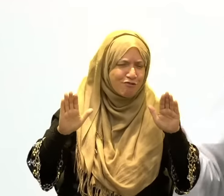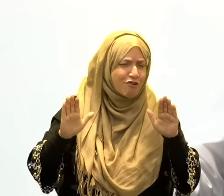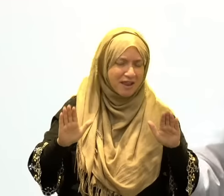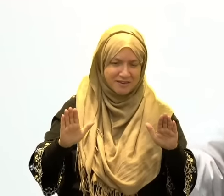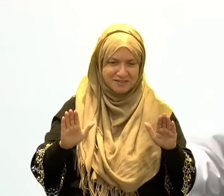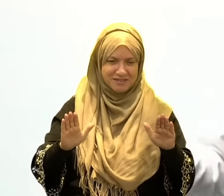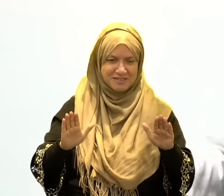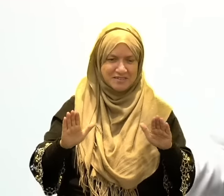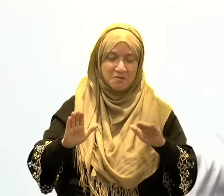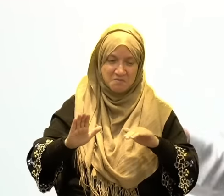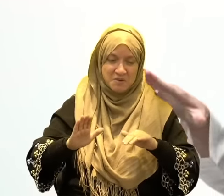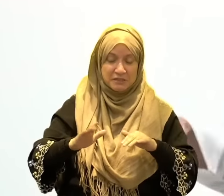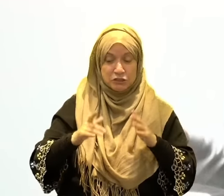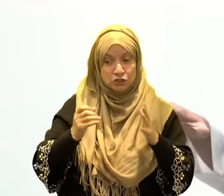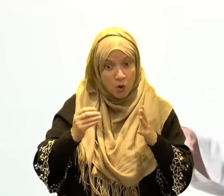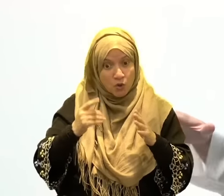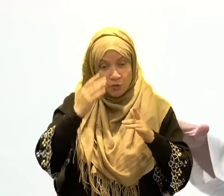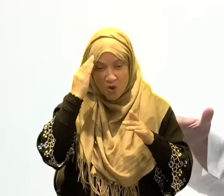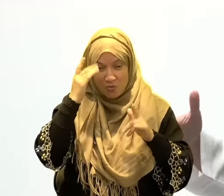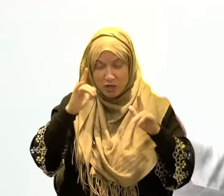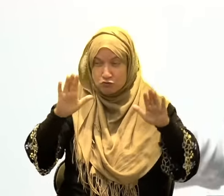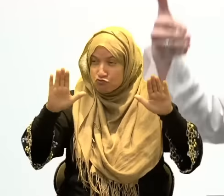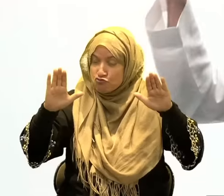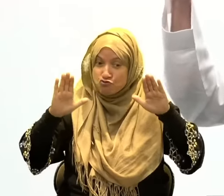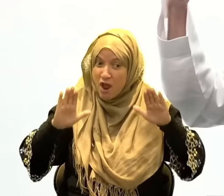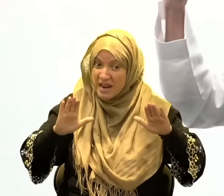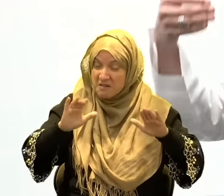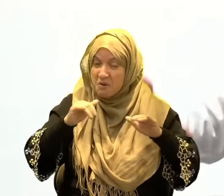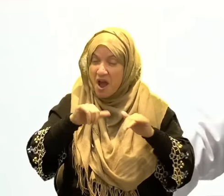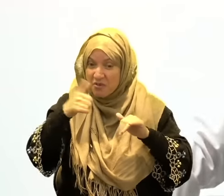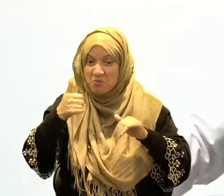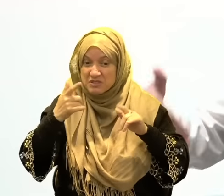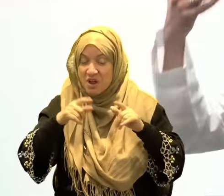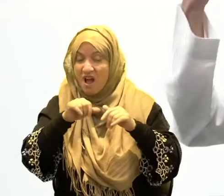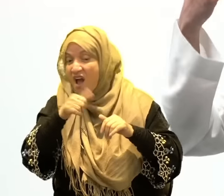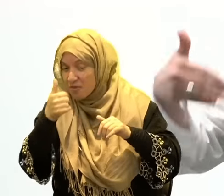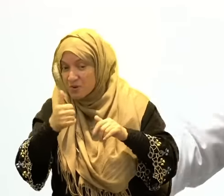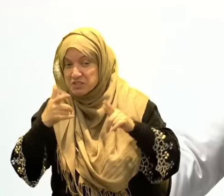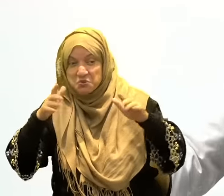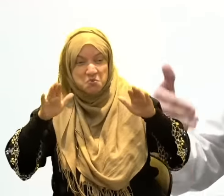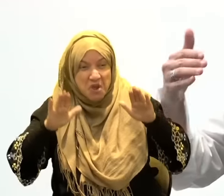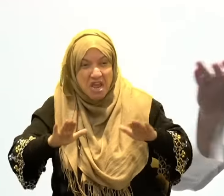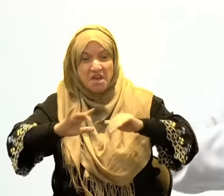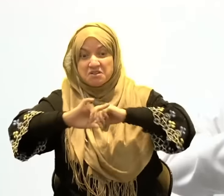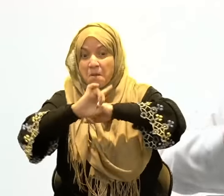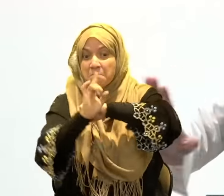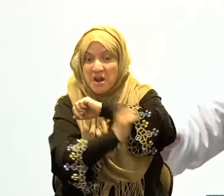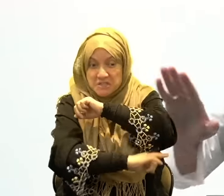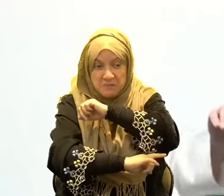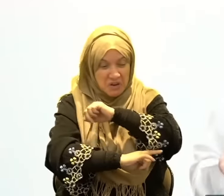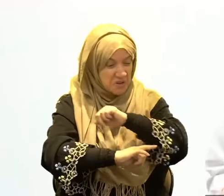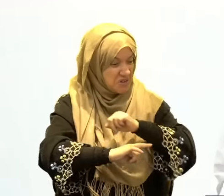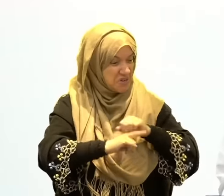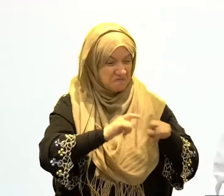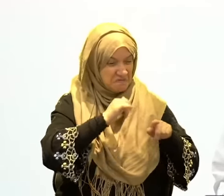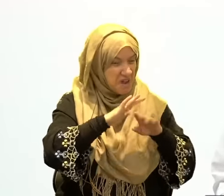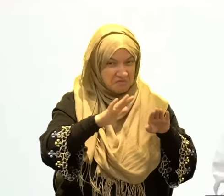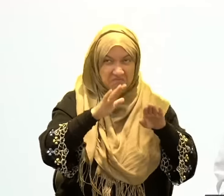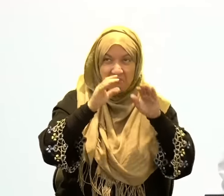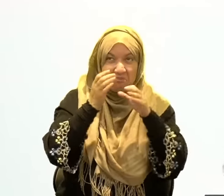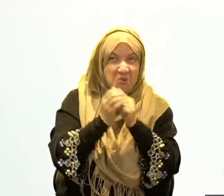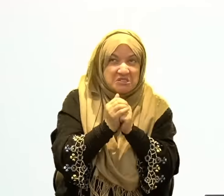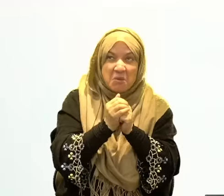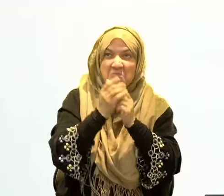people, are the people who enter fire and Allah subhanahu wa ta'ala says they have a hijab between them and Allah subhanahu wa ta'ala. They're disconnected from Allah at that